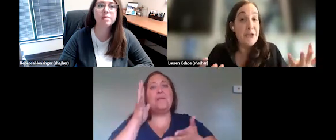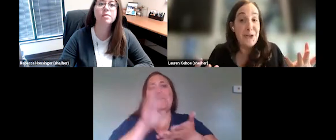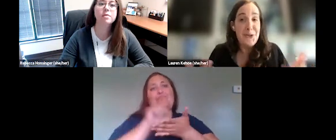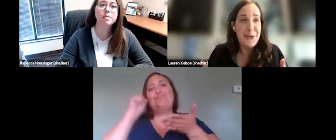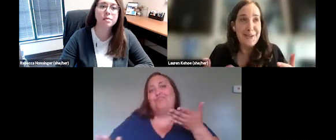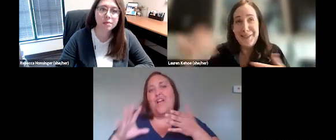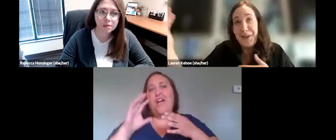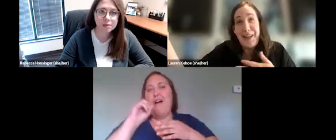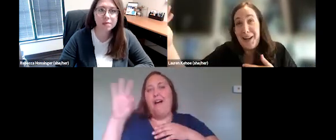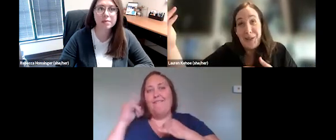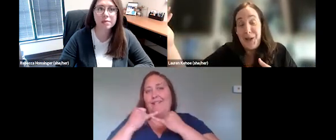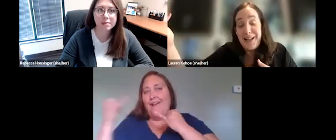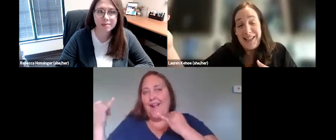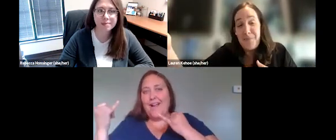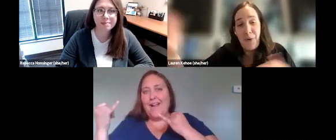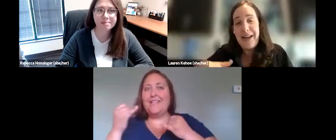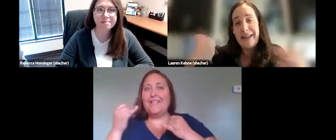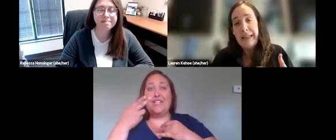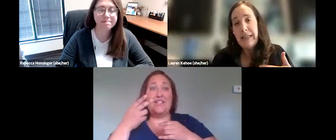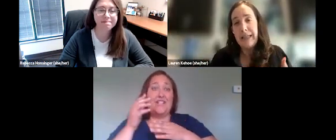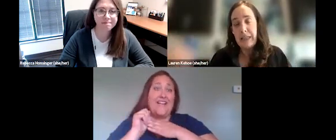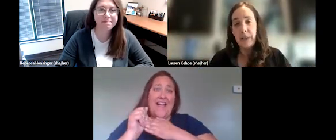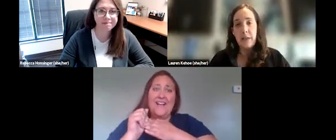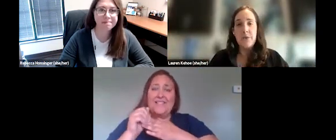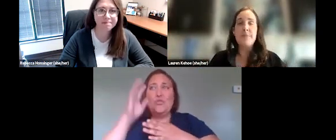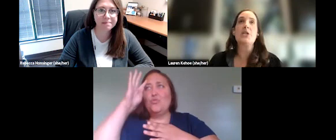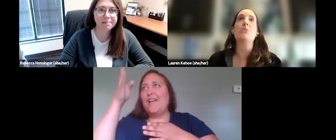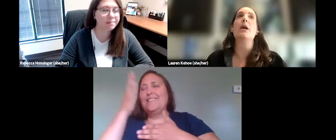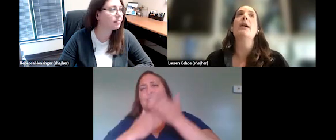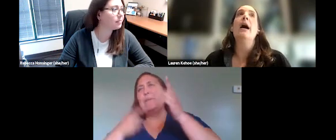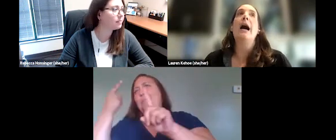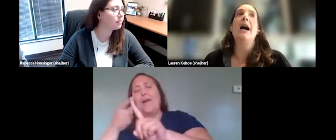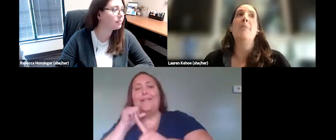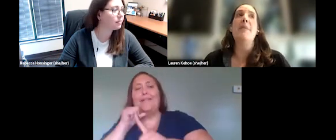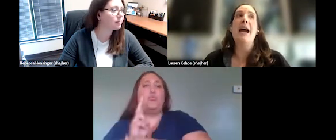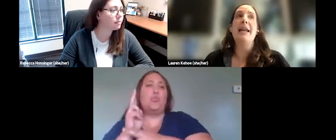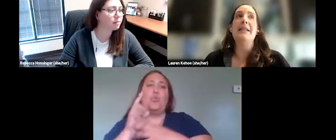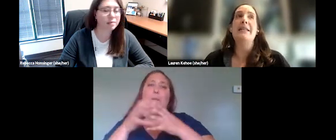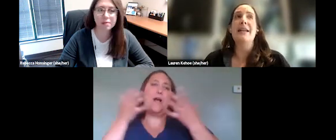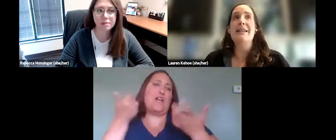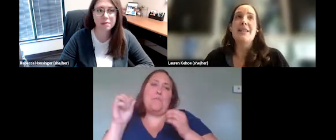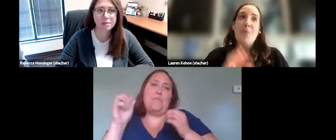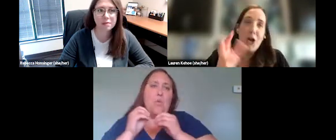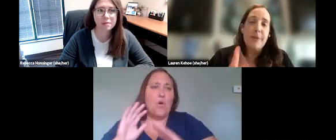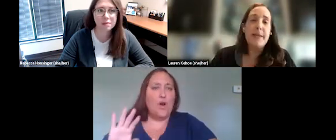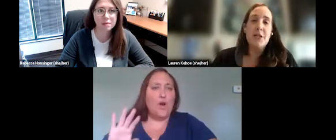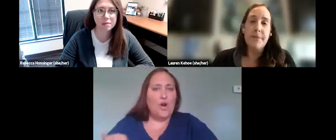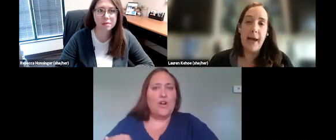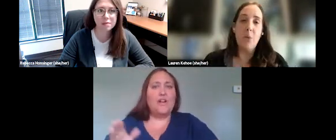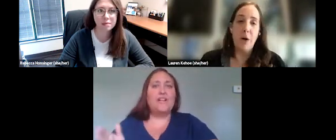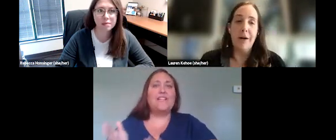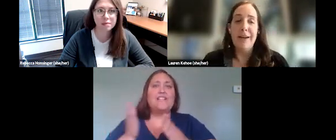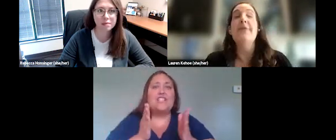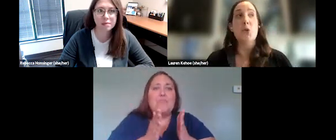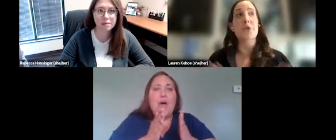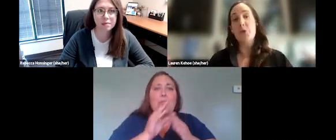that happens too, where a guide was created at some point and then it didn't really get used much anymore. And then a smaller percentage of